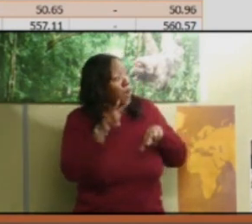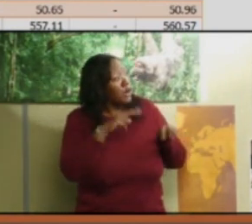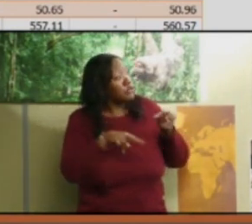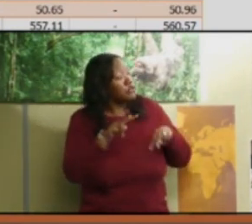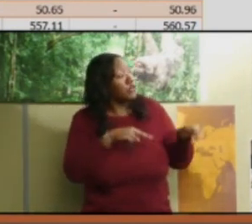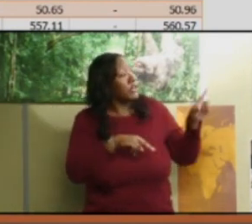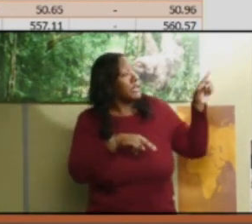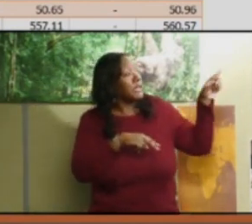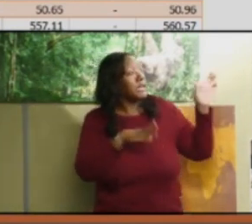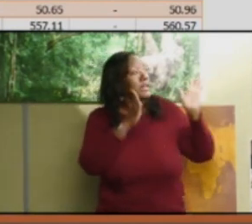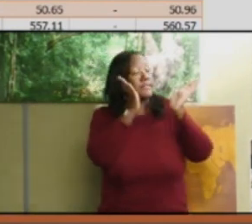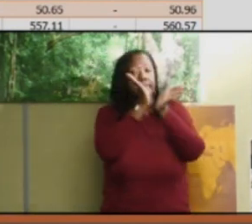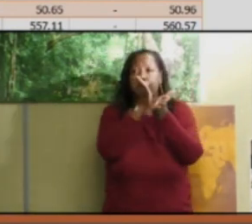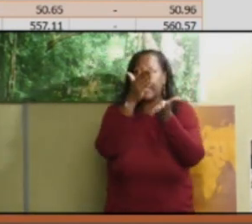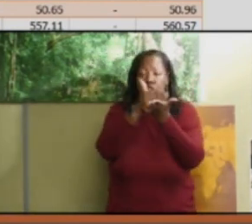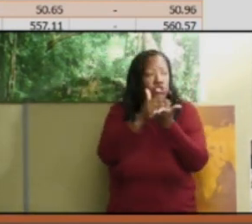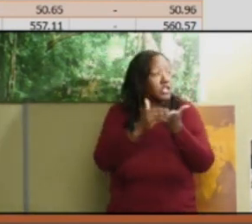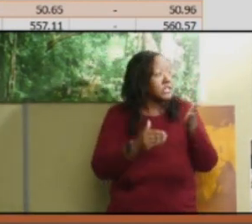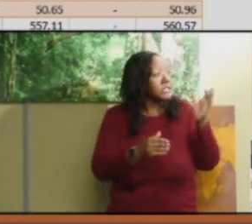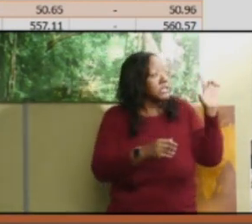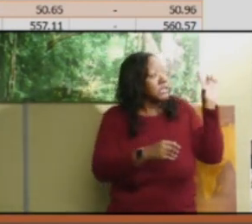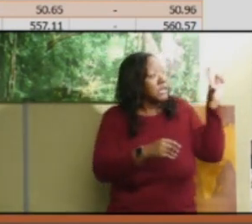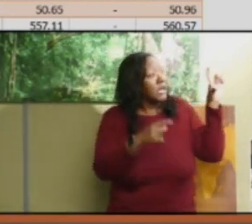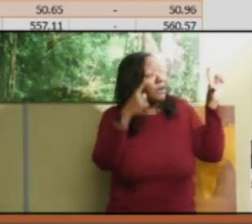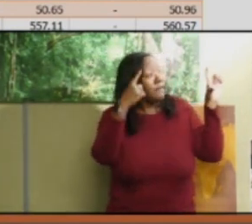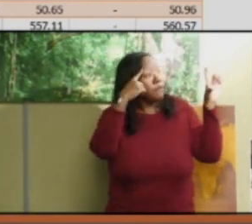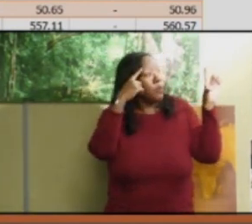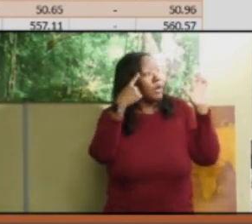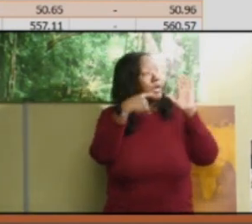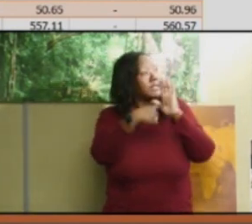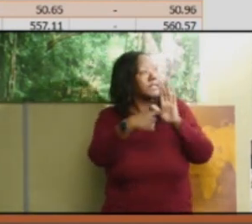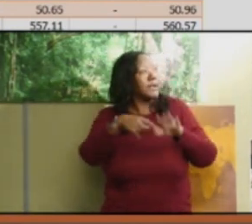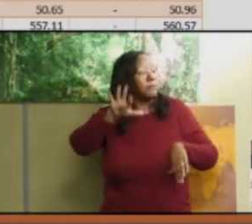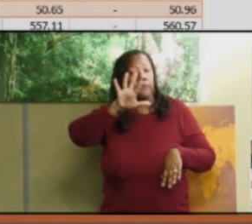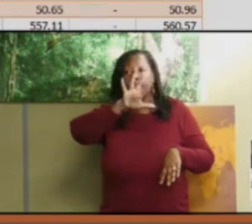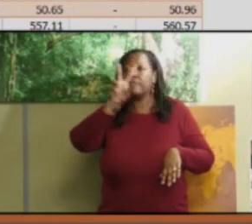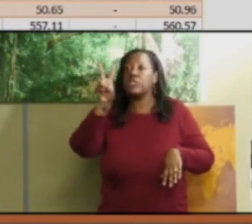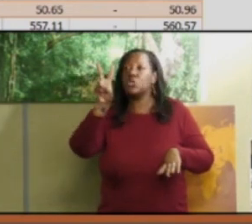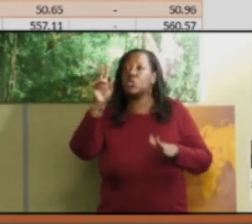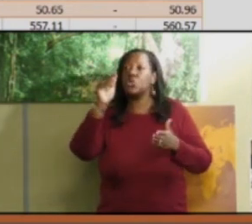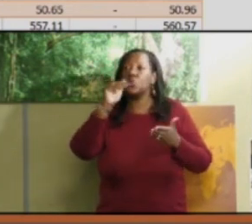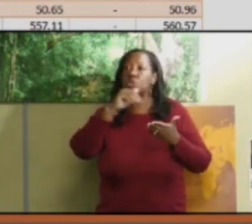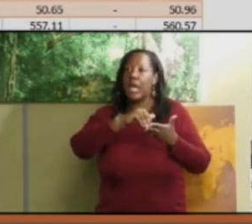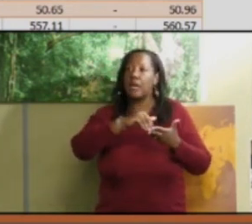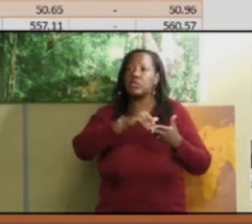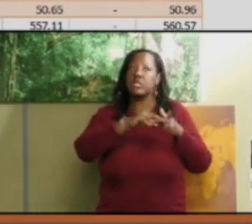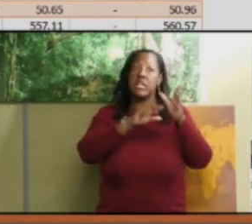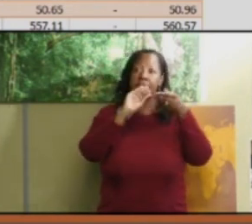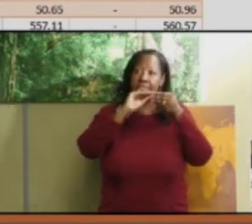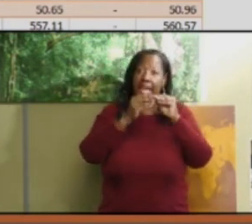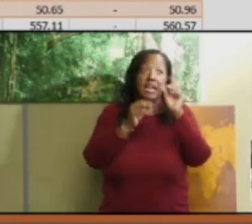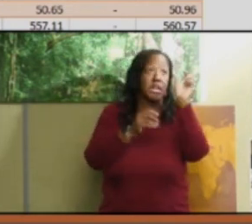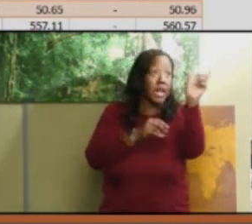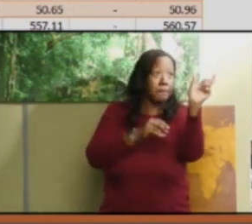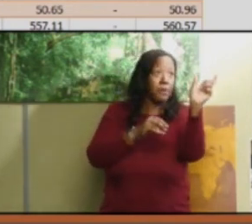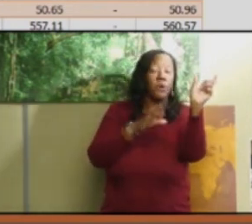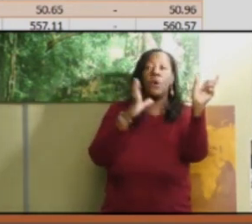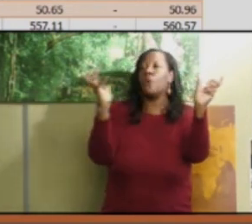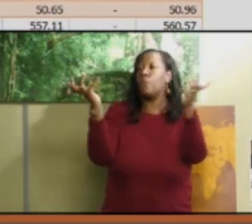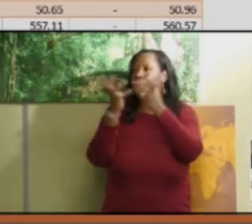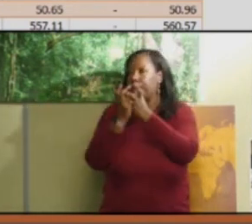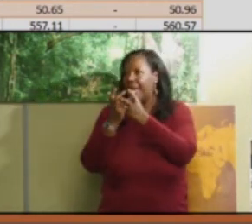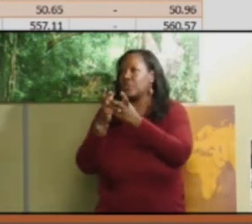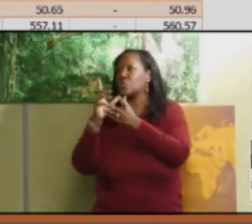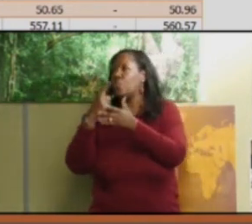the budgets that we send. So for example, this 52 would match the budget that we sent to our Office of Sponsored